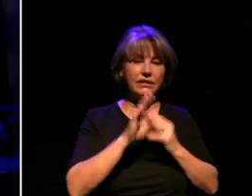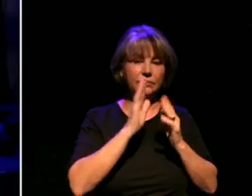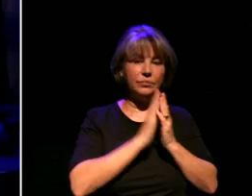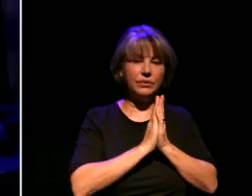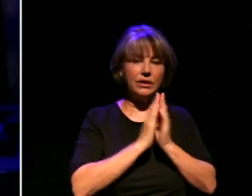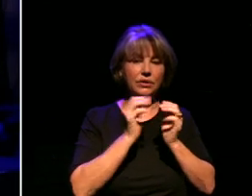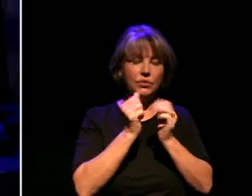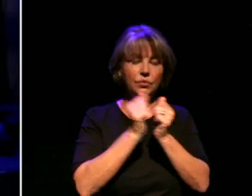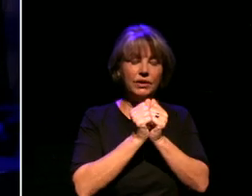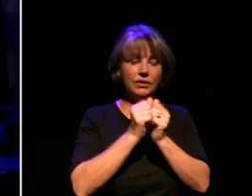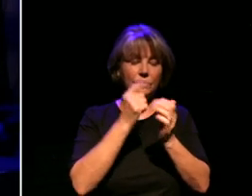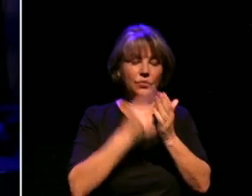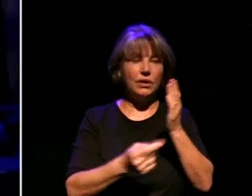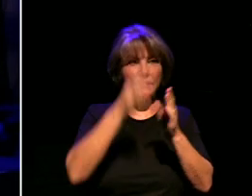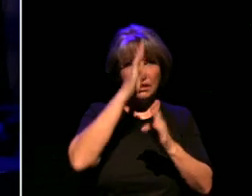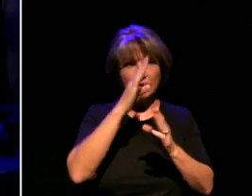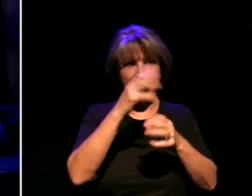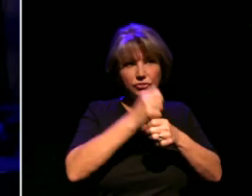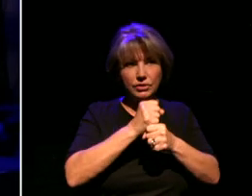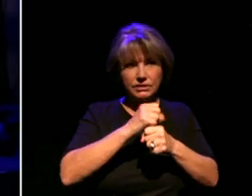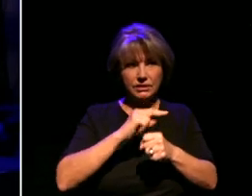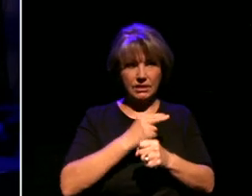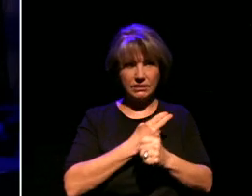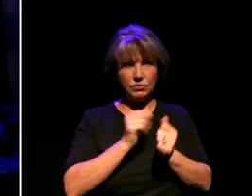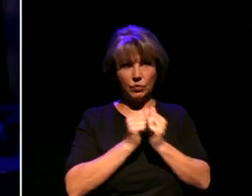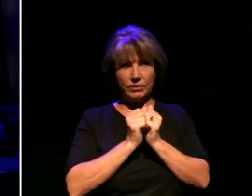with what God has entrusted to us. And